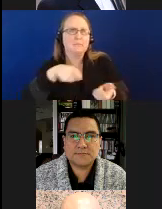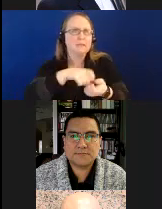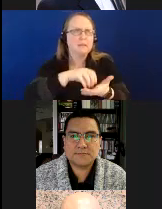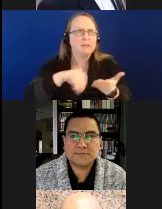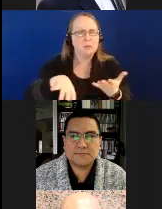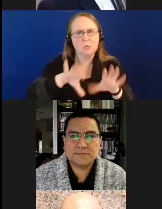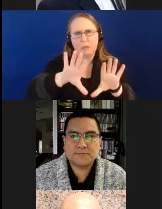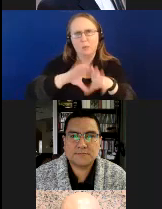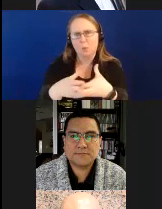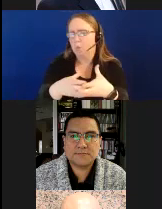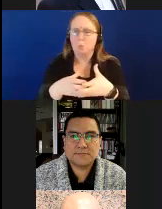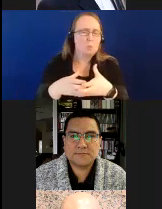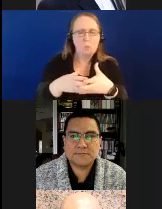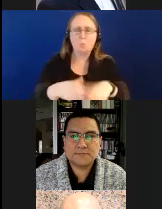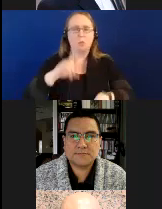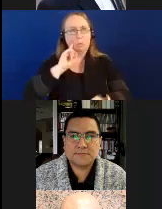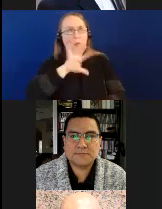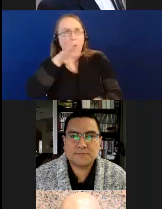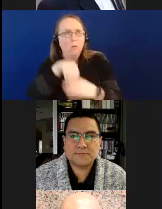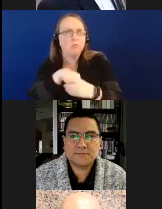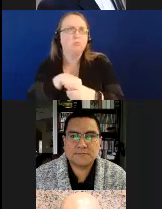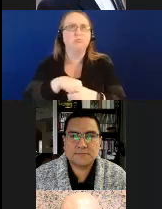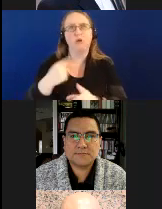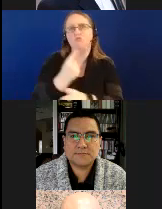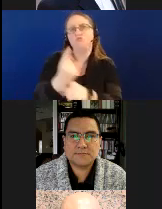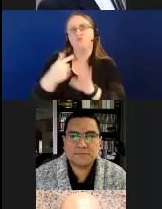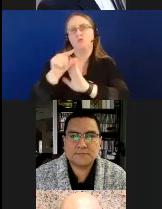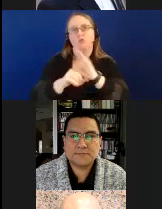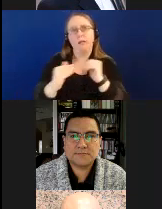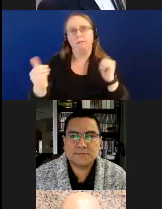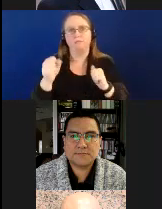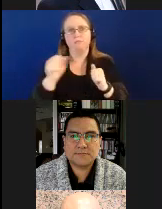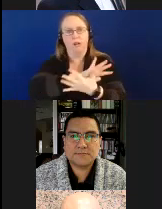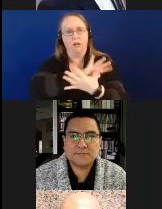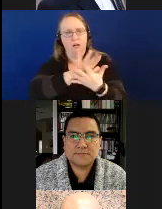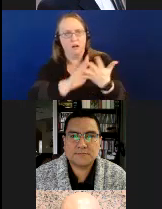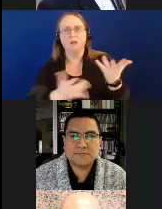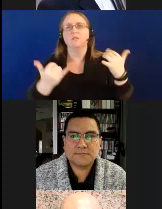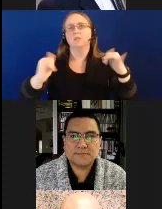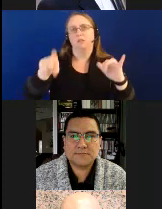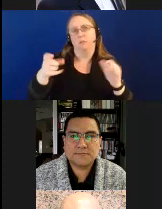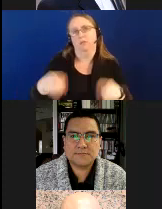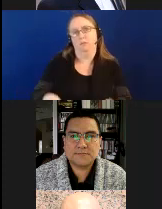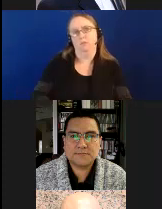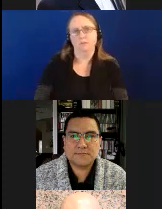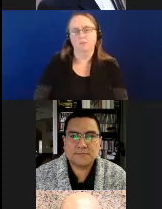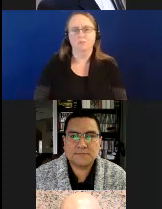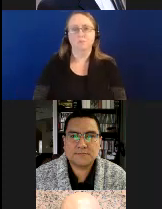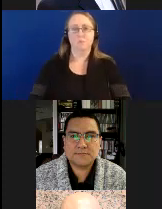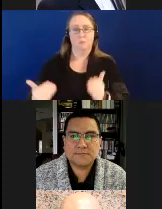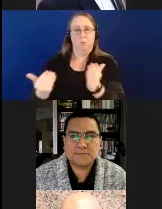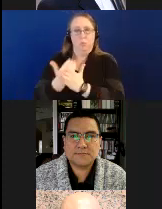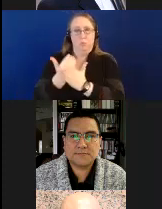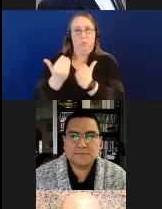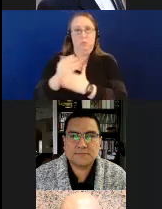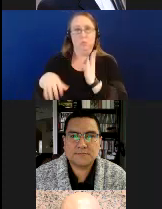group. We think it's engaging. We think it's appropriate for the grade level, all of that. So all that is still going to happen. The new thing we are